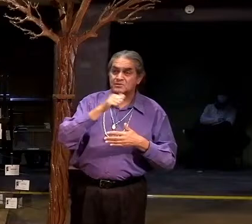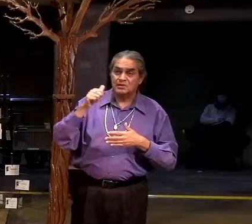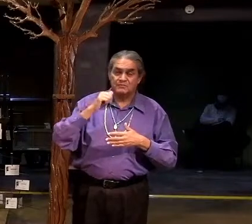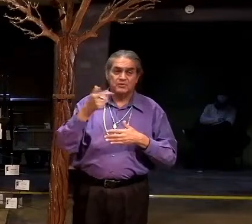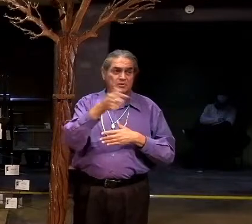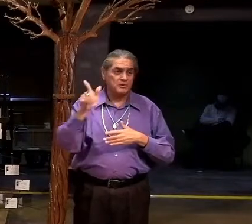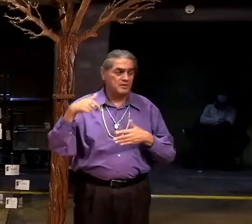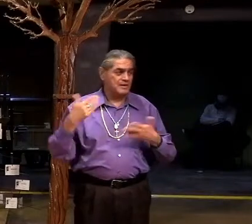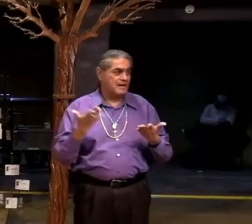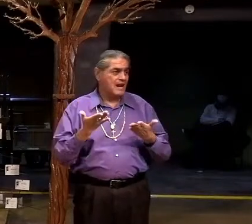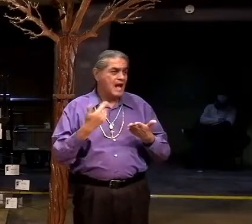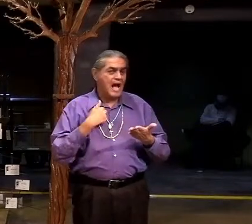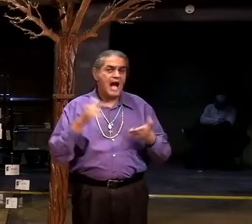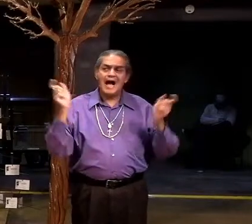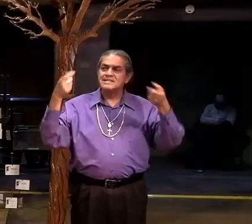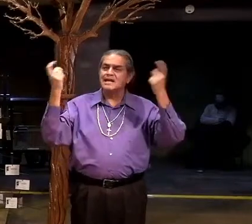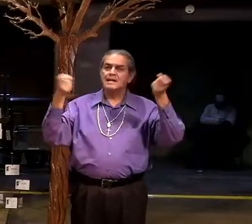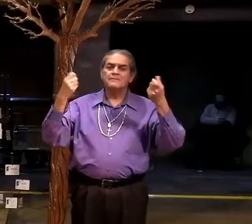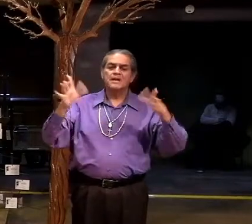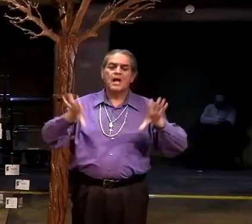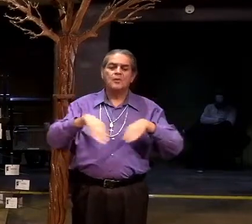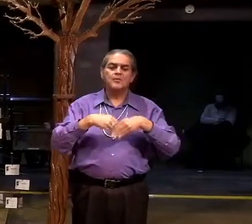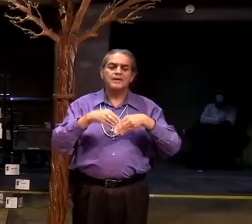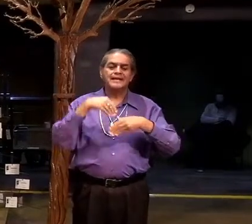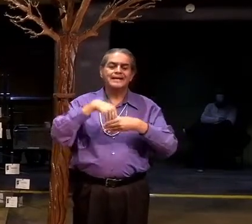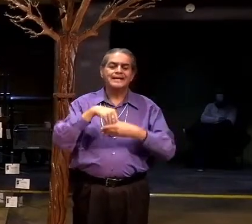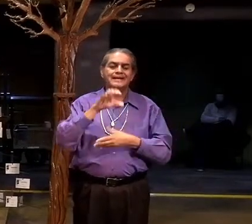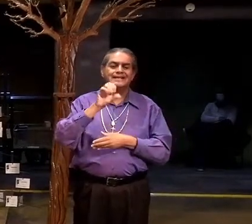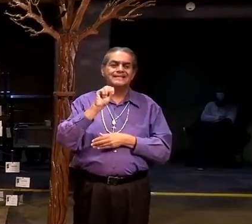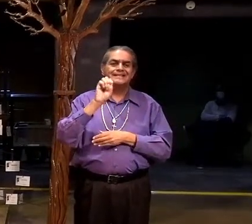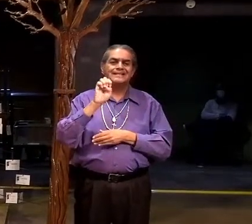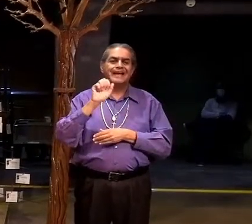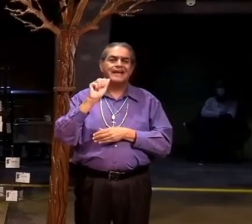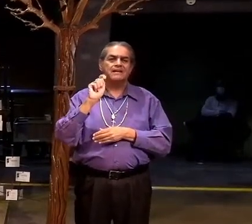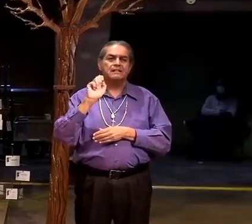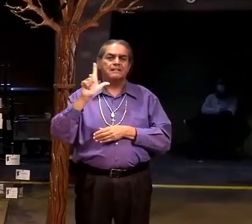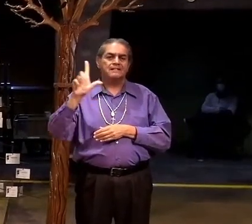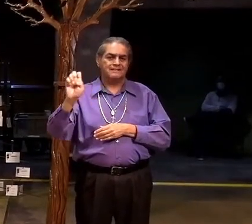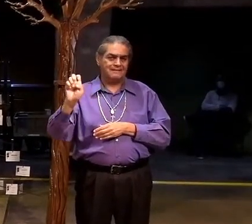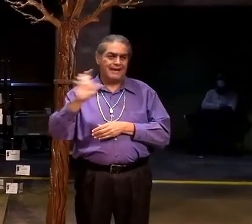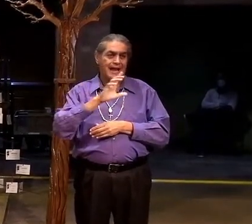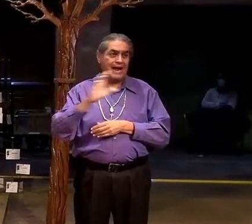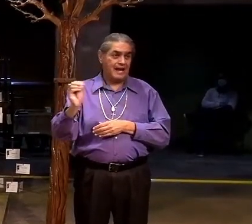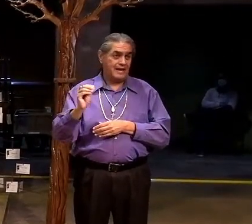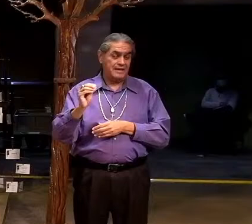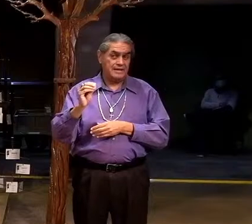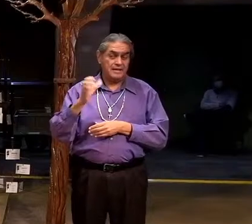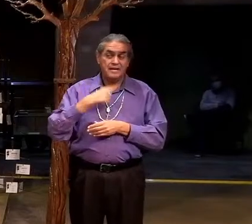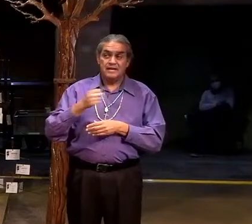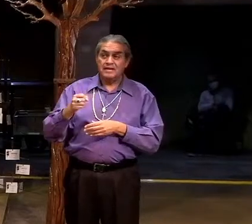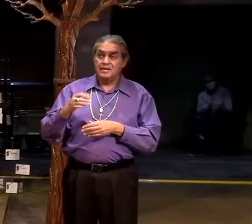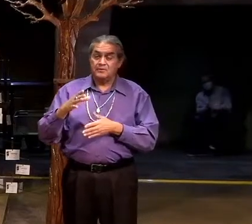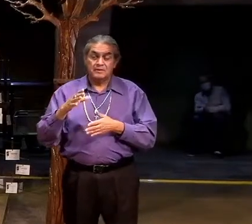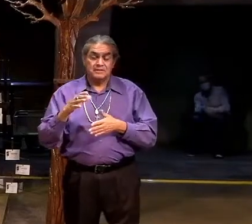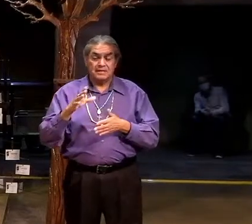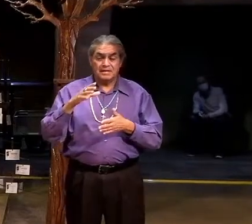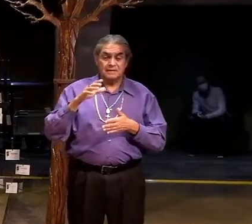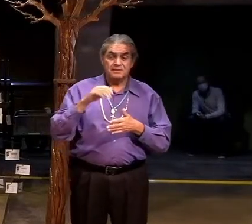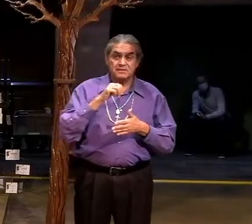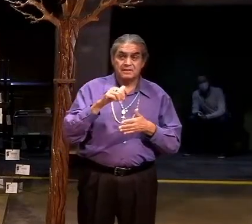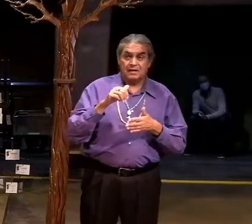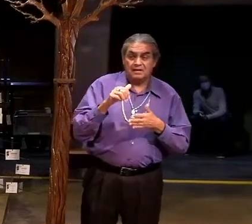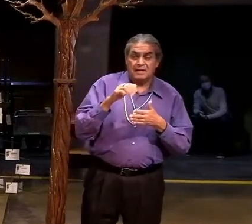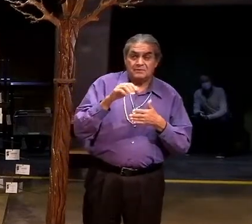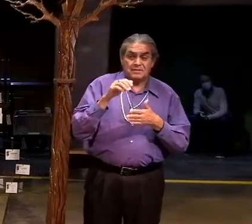idea. I celebrated a wedding in Seattle, and it was a Globe parishioner, and she married a